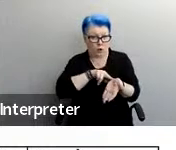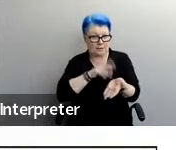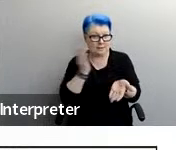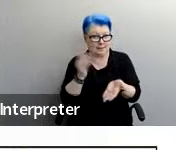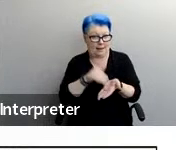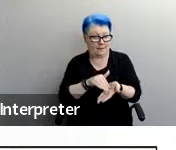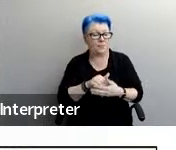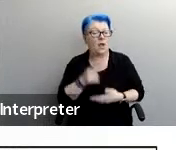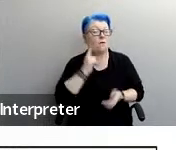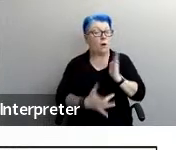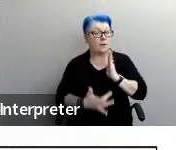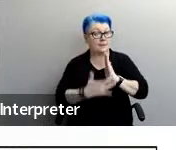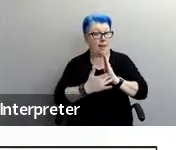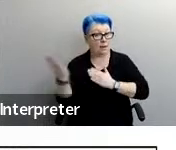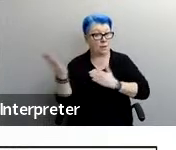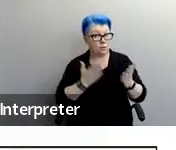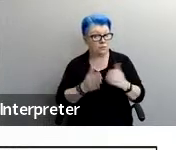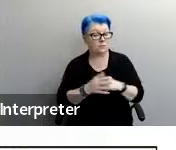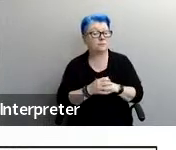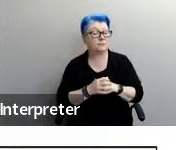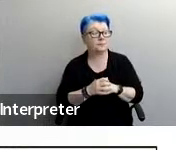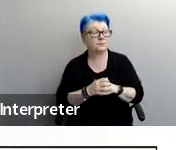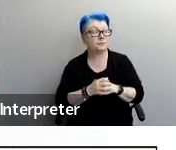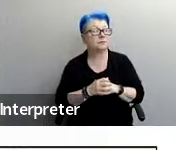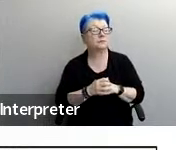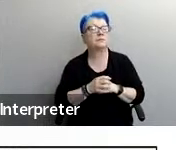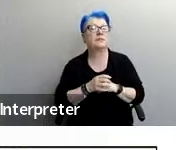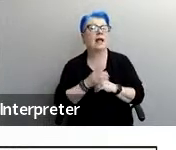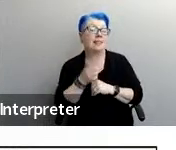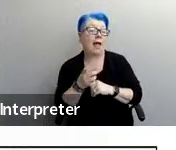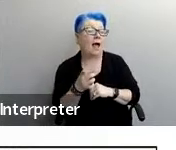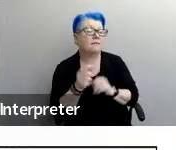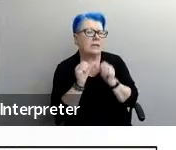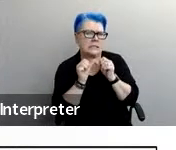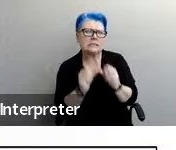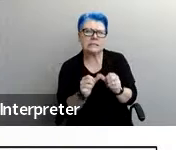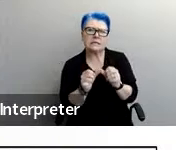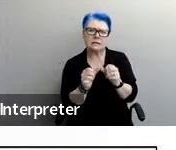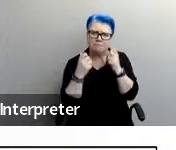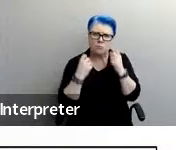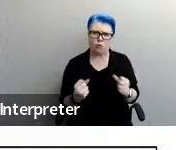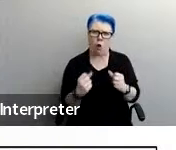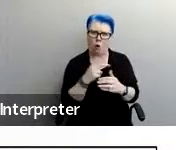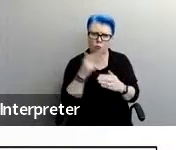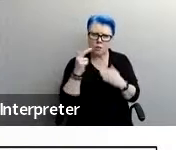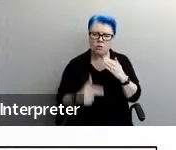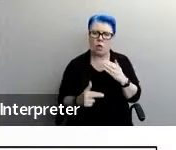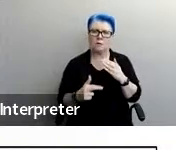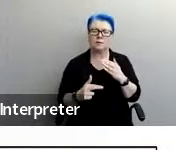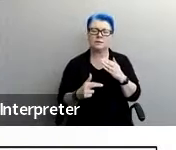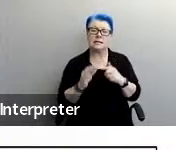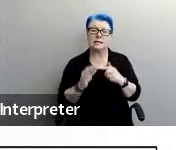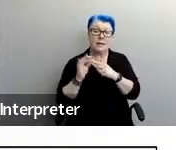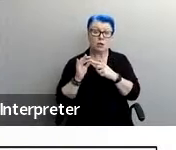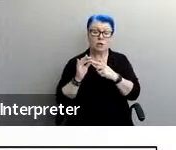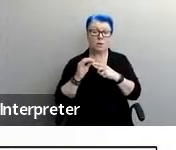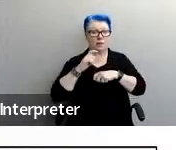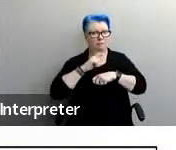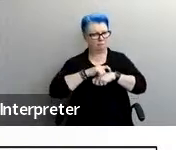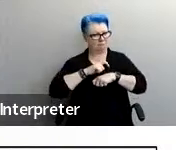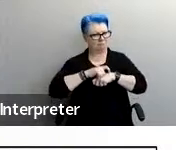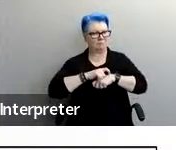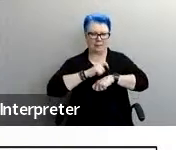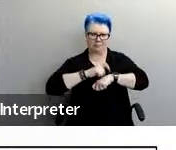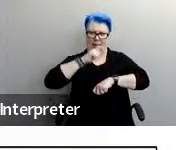And for technology services, they have consistently strong results as it relates to timely